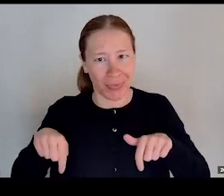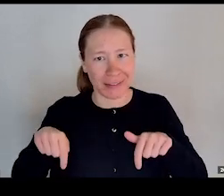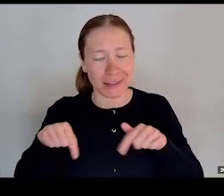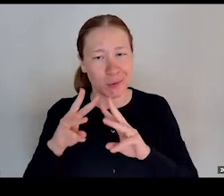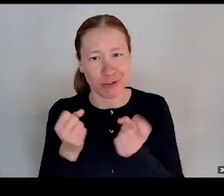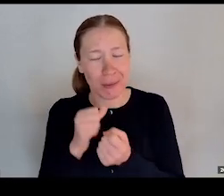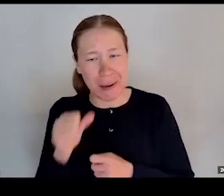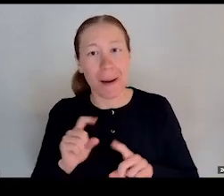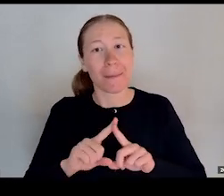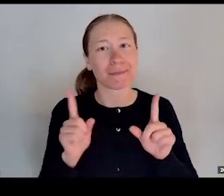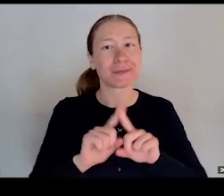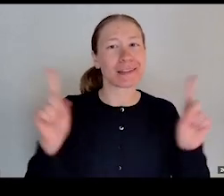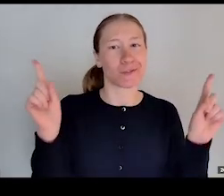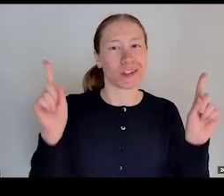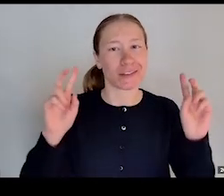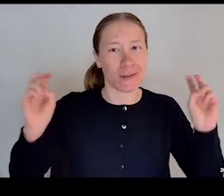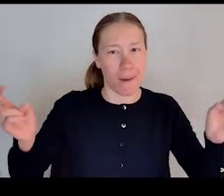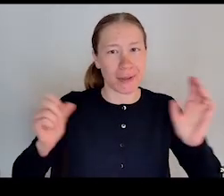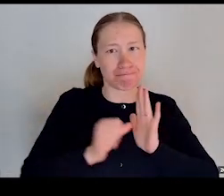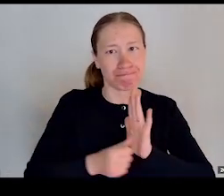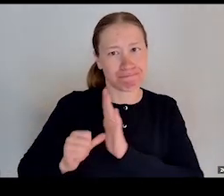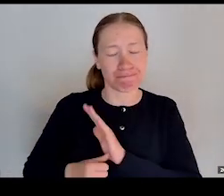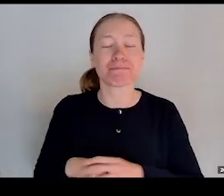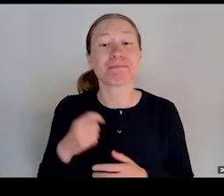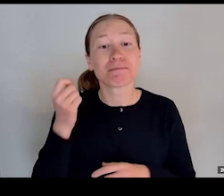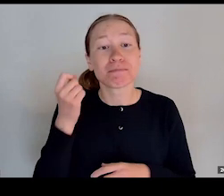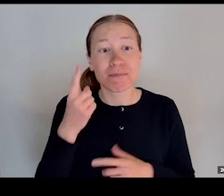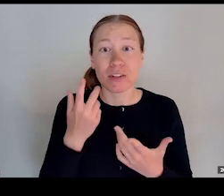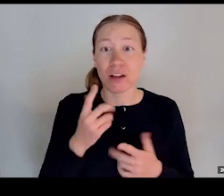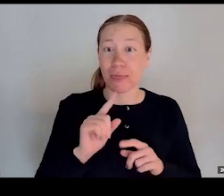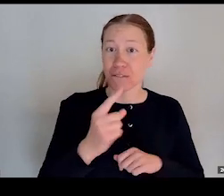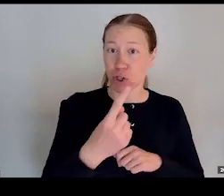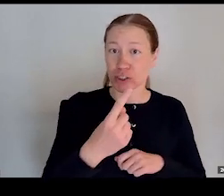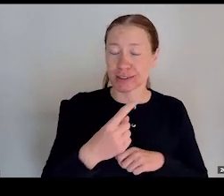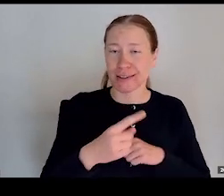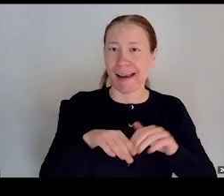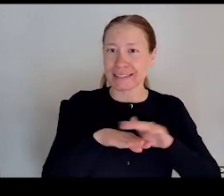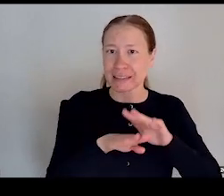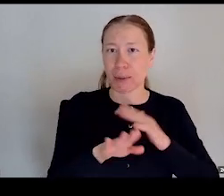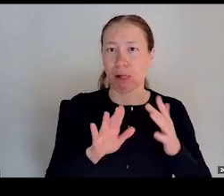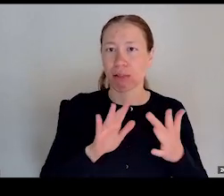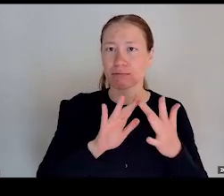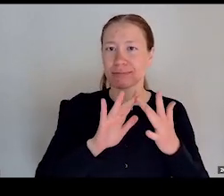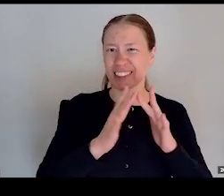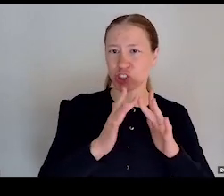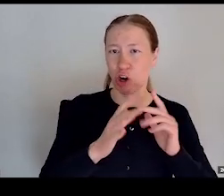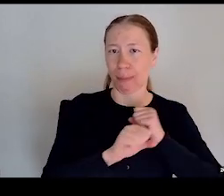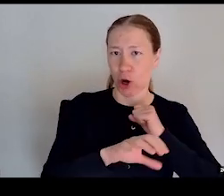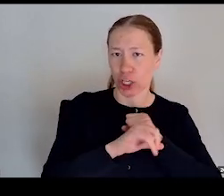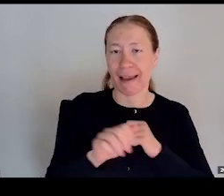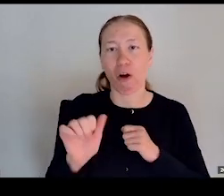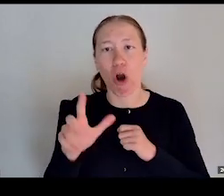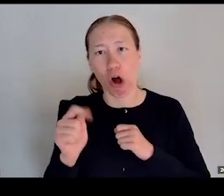different topics. But the first one emphasized accessible digital marketing and alt text. So it was more of that preparatory and